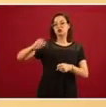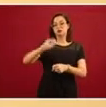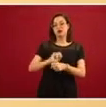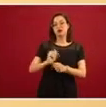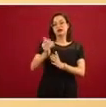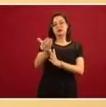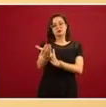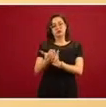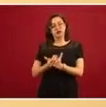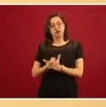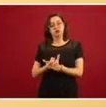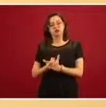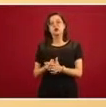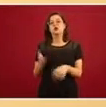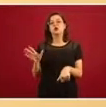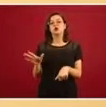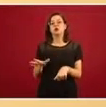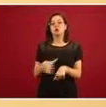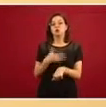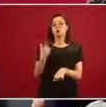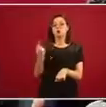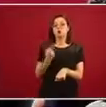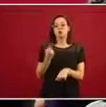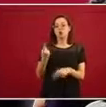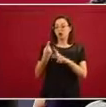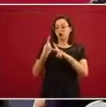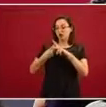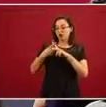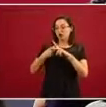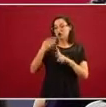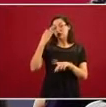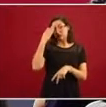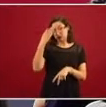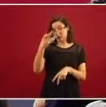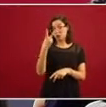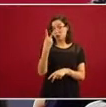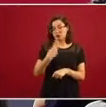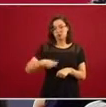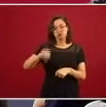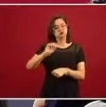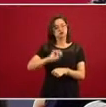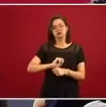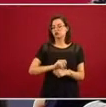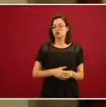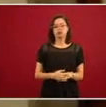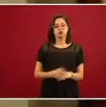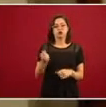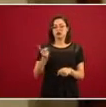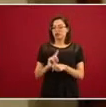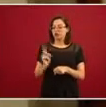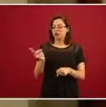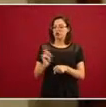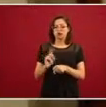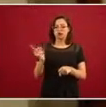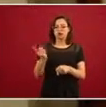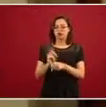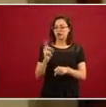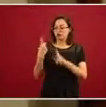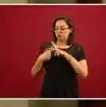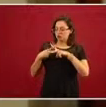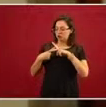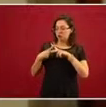also has a delay of 2 weeks, and this is not because it takes us 2 weeks to do the calculations. The calculations are